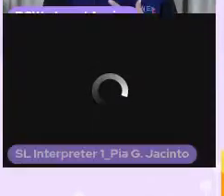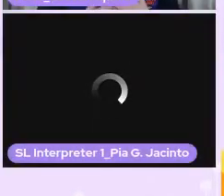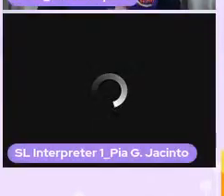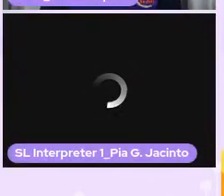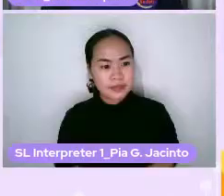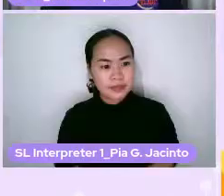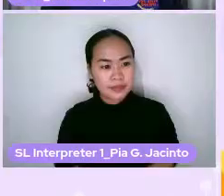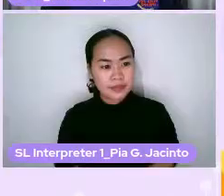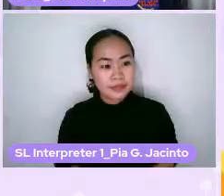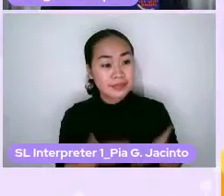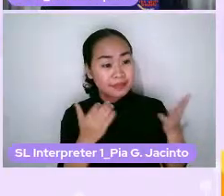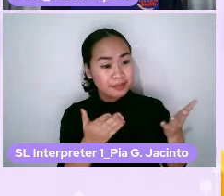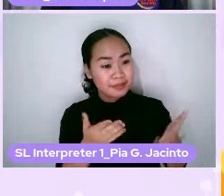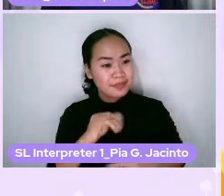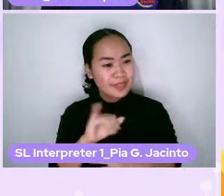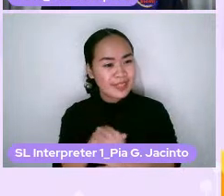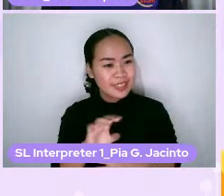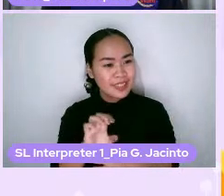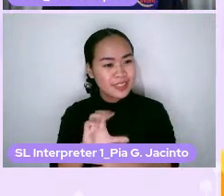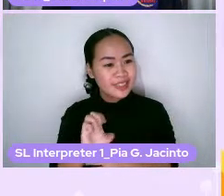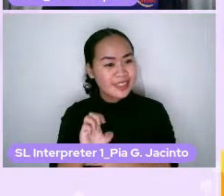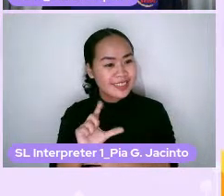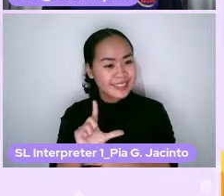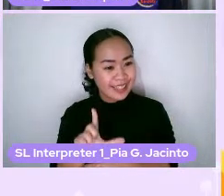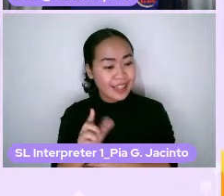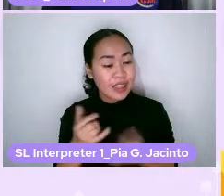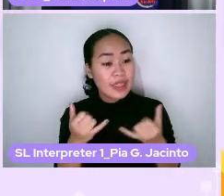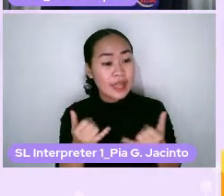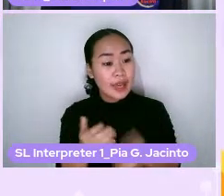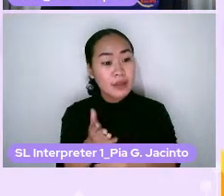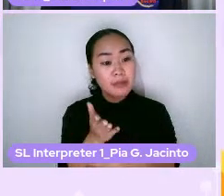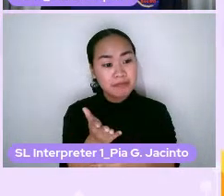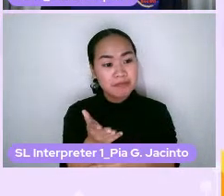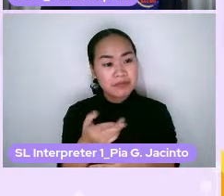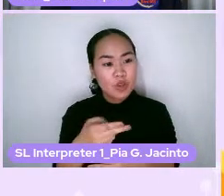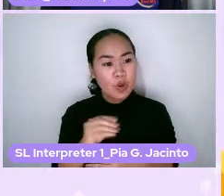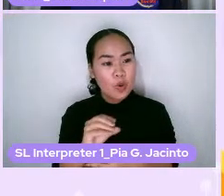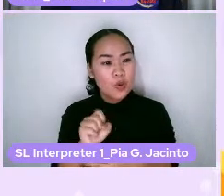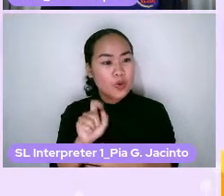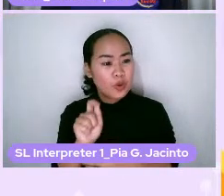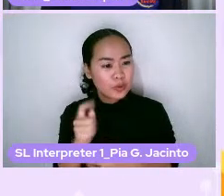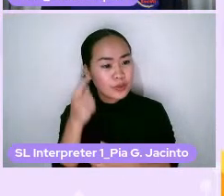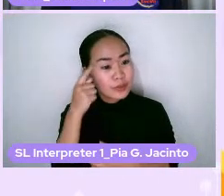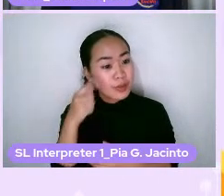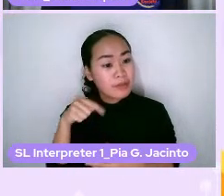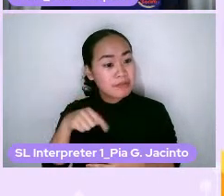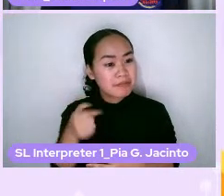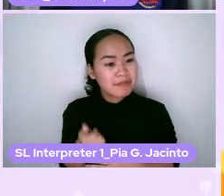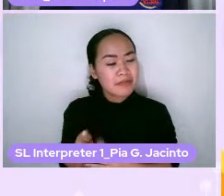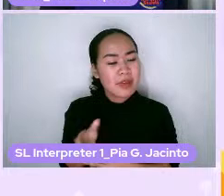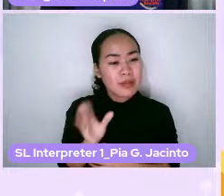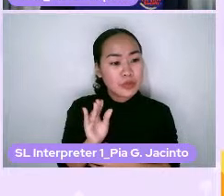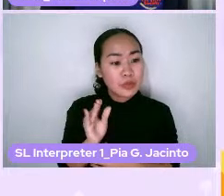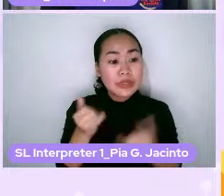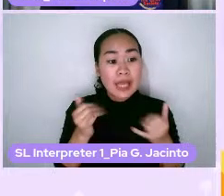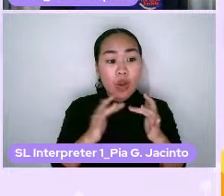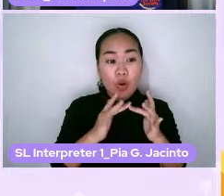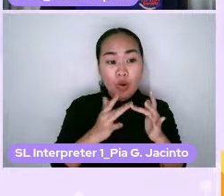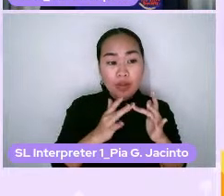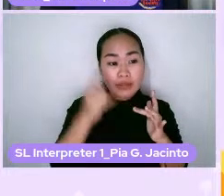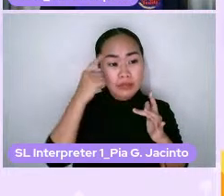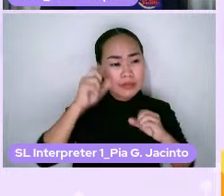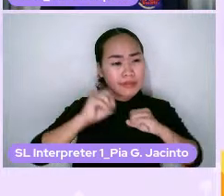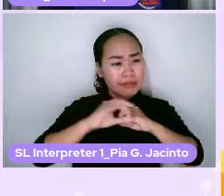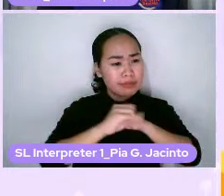si Jessel, and excited po ako to be your host this afternoon. This online forum will showcase the government's efforts to increase